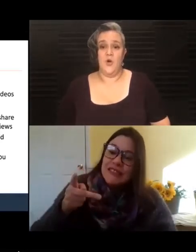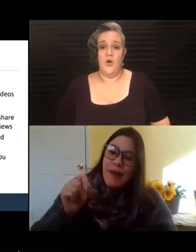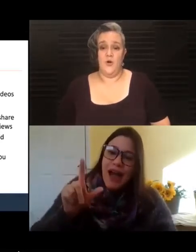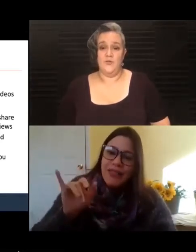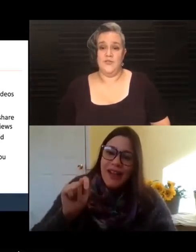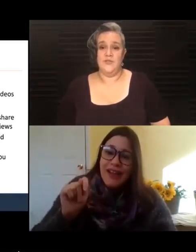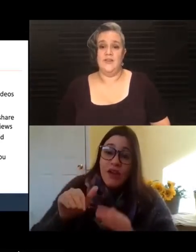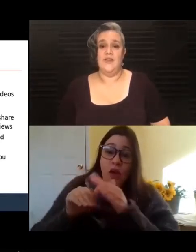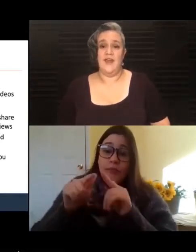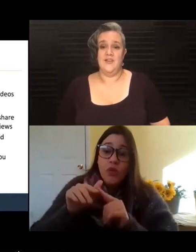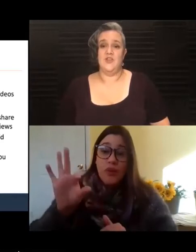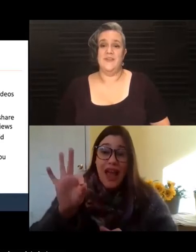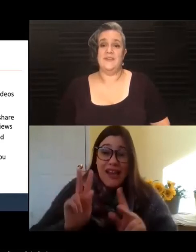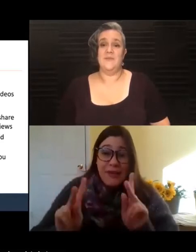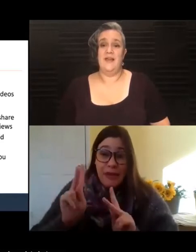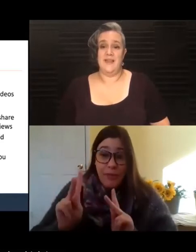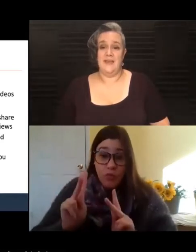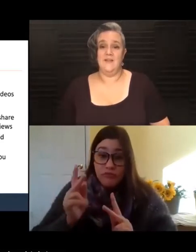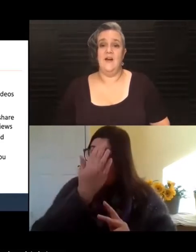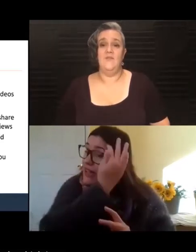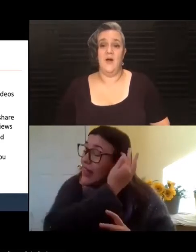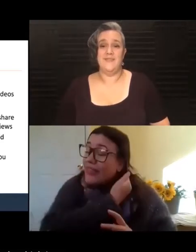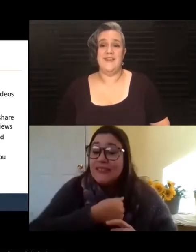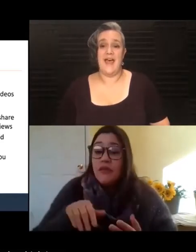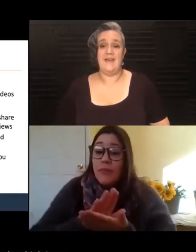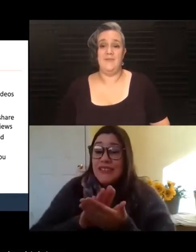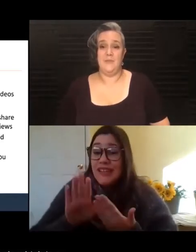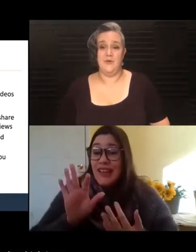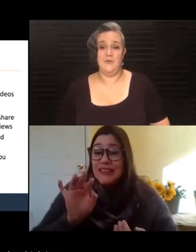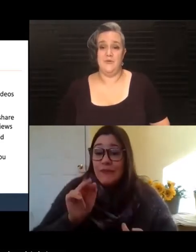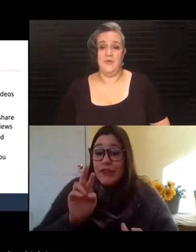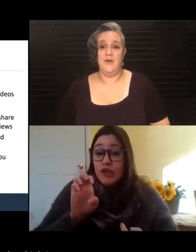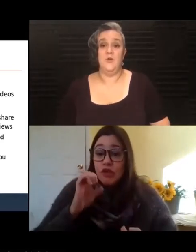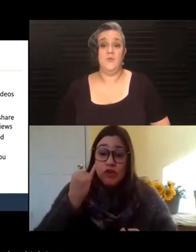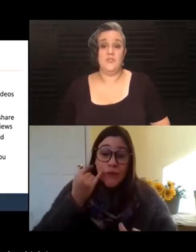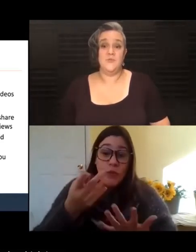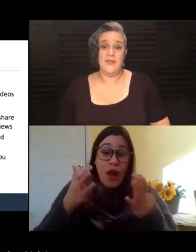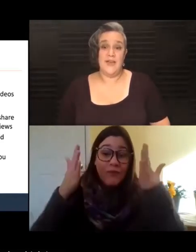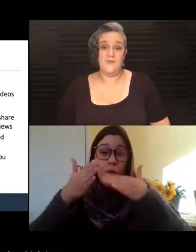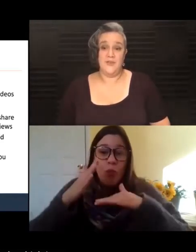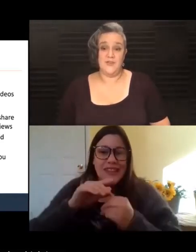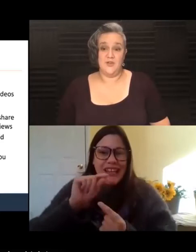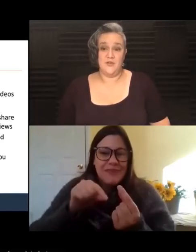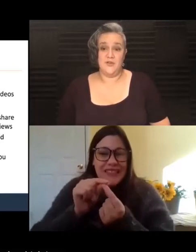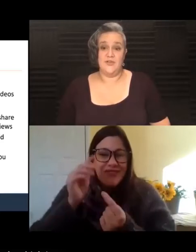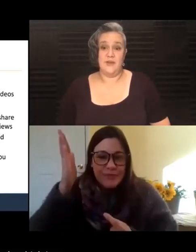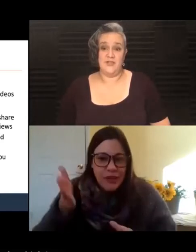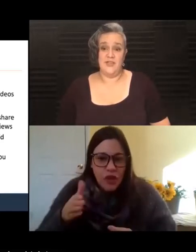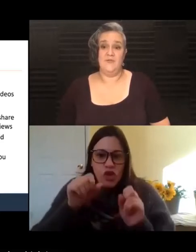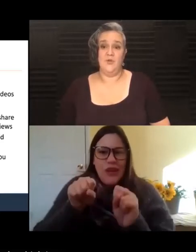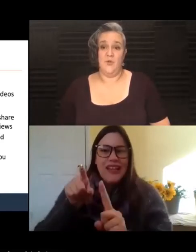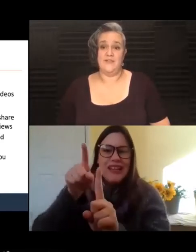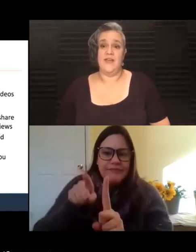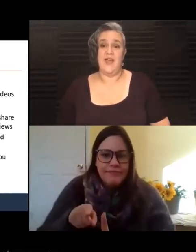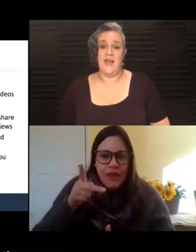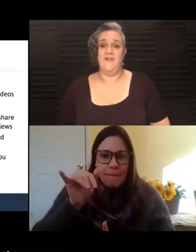or co-host can determine the spotlight of up to 9 people, which is a really nice feature, especially